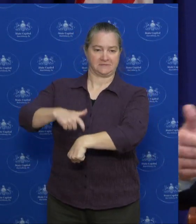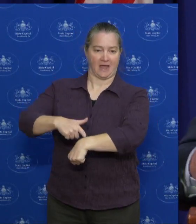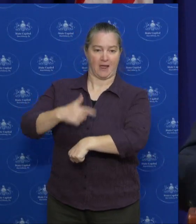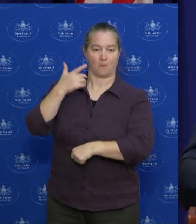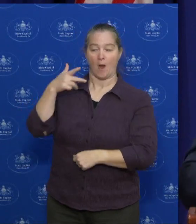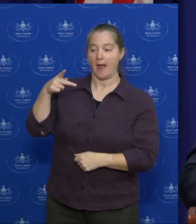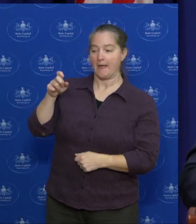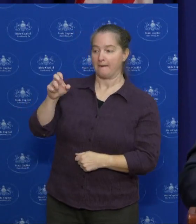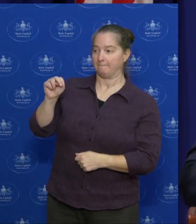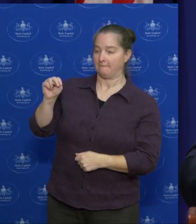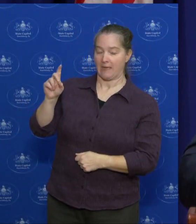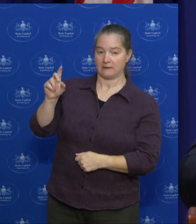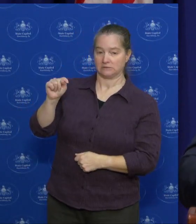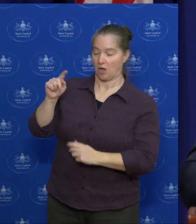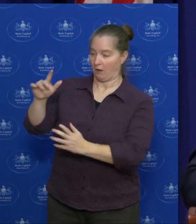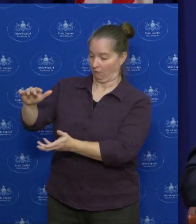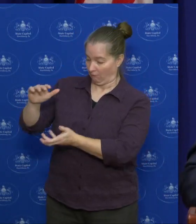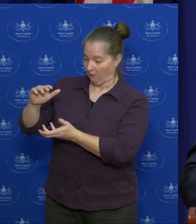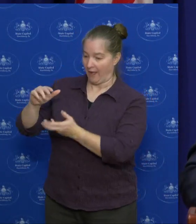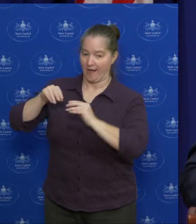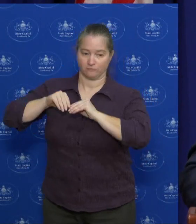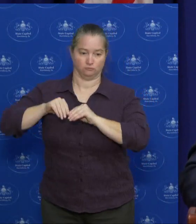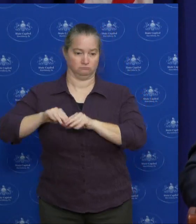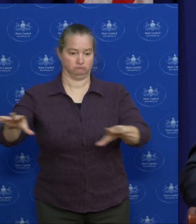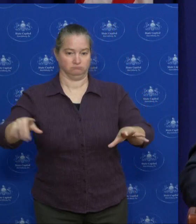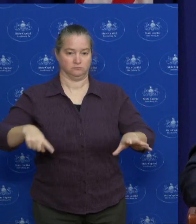to the county level. So that number should be